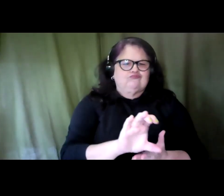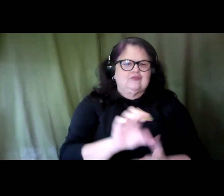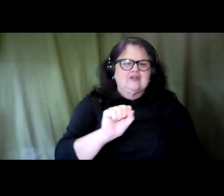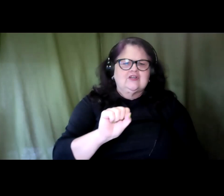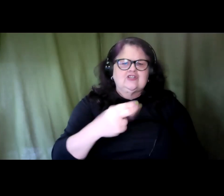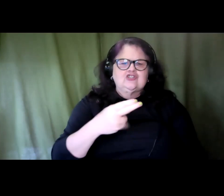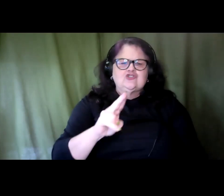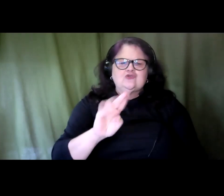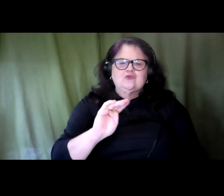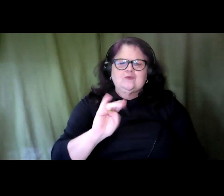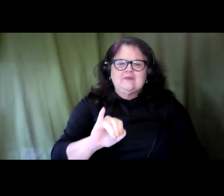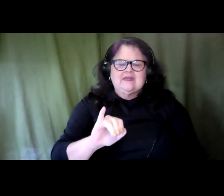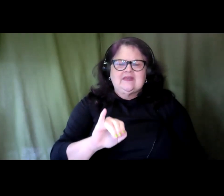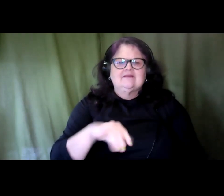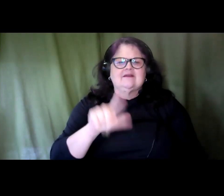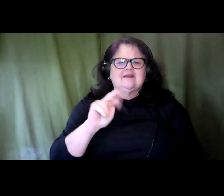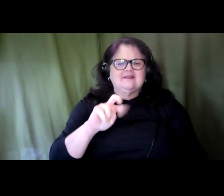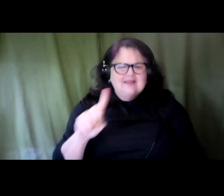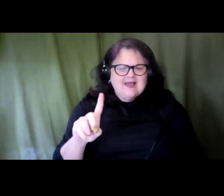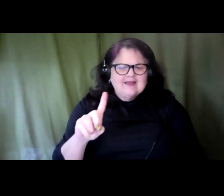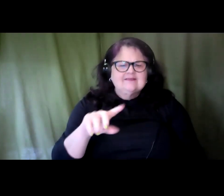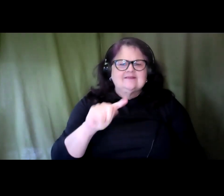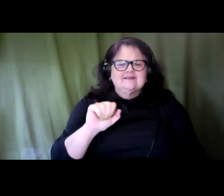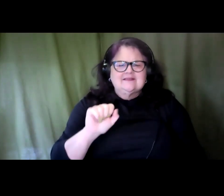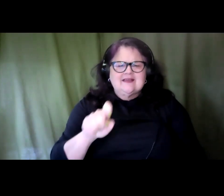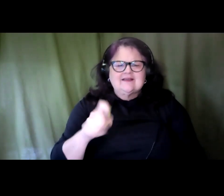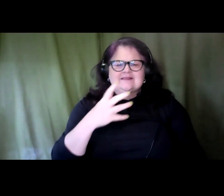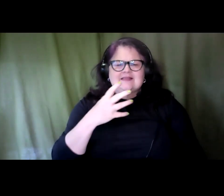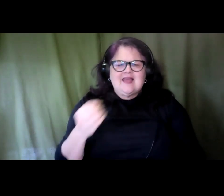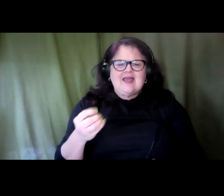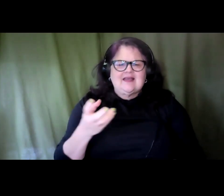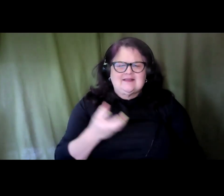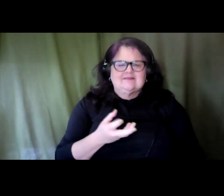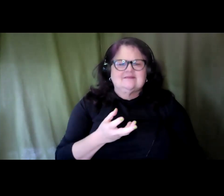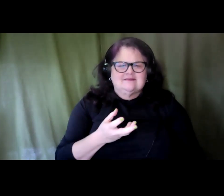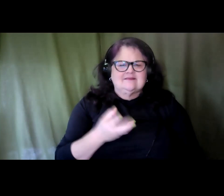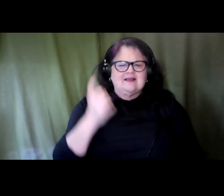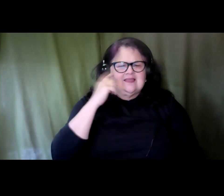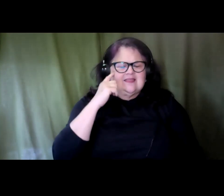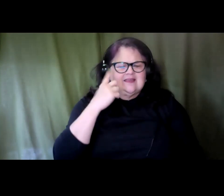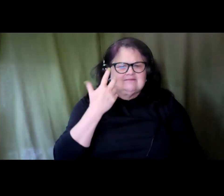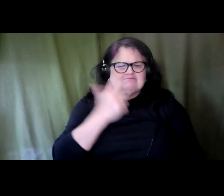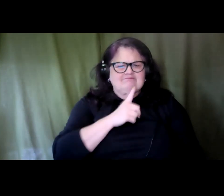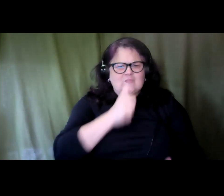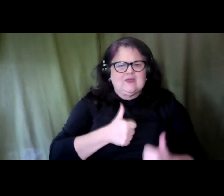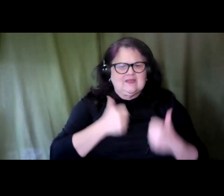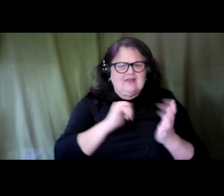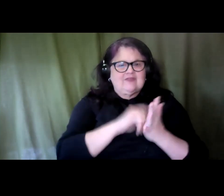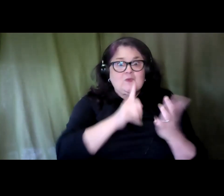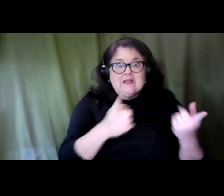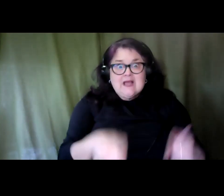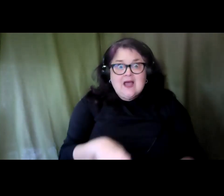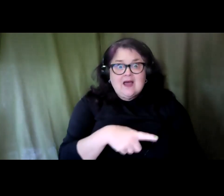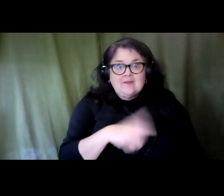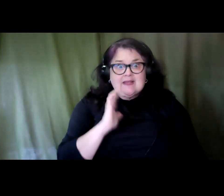the work of the Sequoia to Land Trust. And I'm sure in real life, if that really happened and our